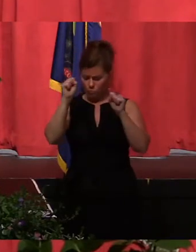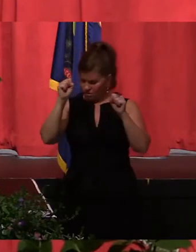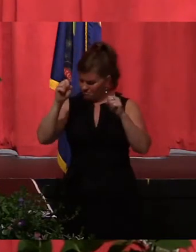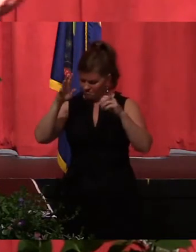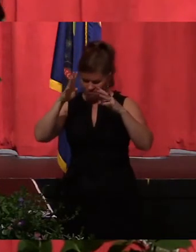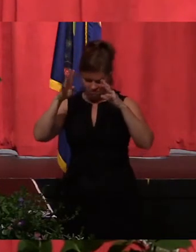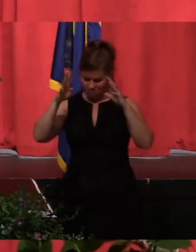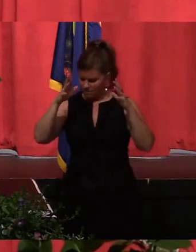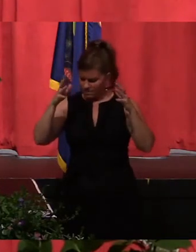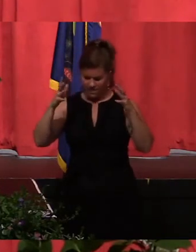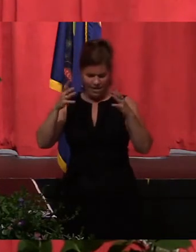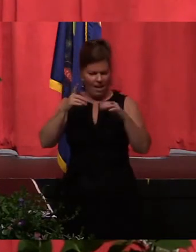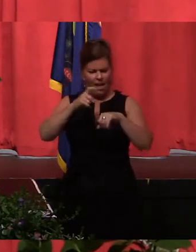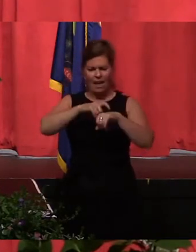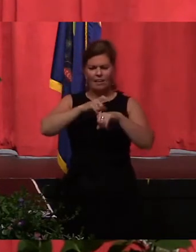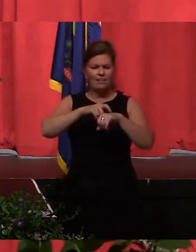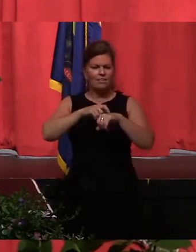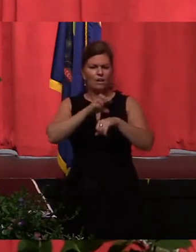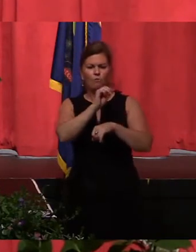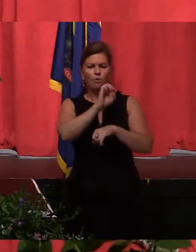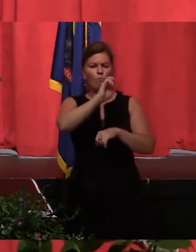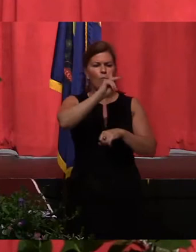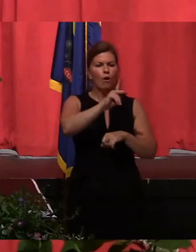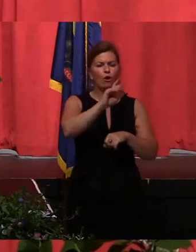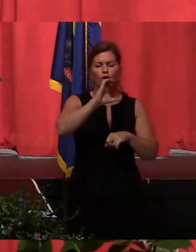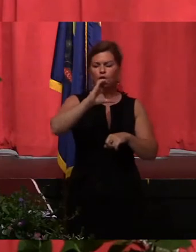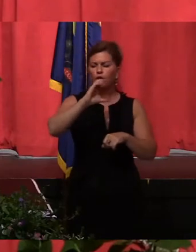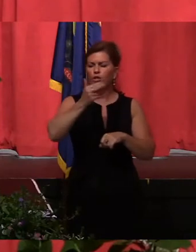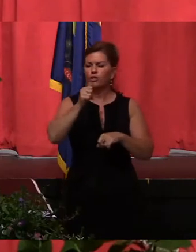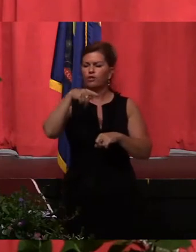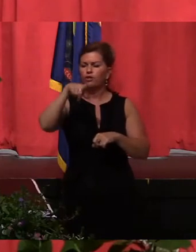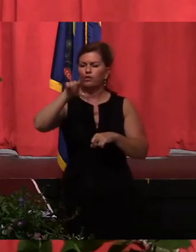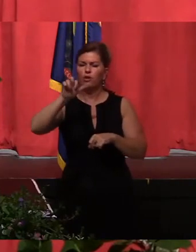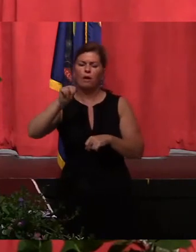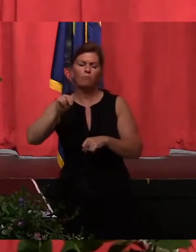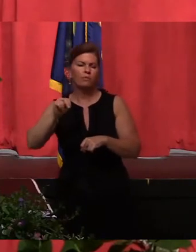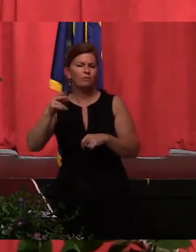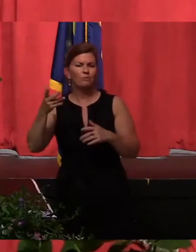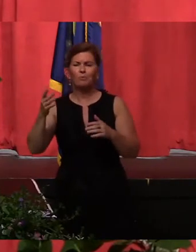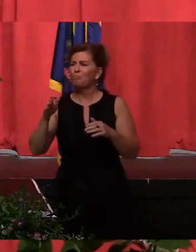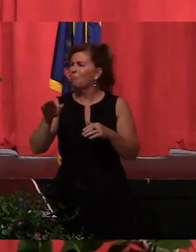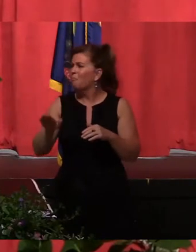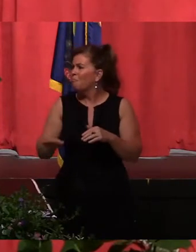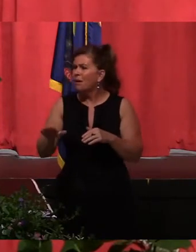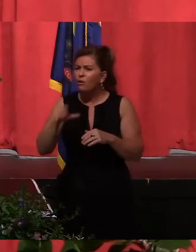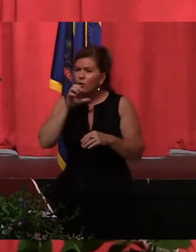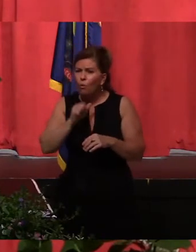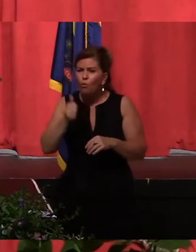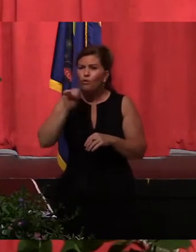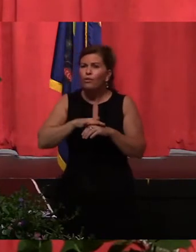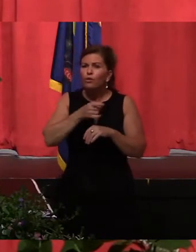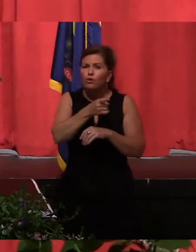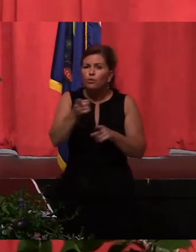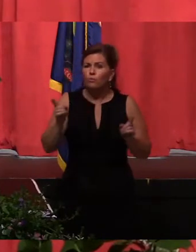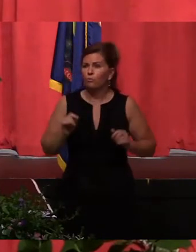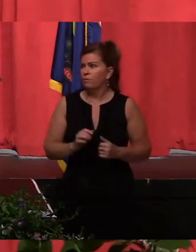at a time when Kathy Topping and Mark Chaplin were barely older than you are now.